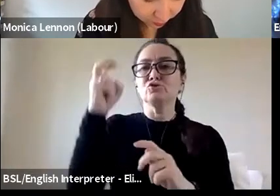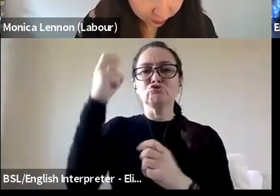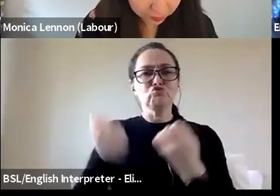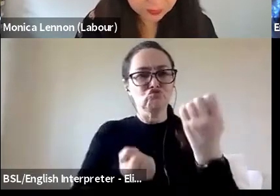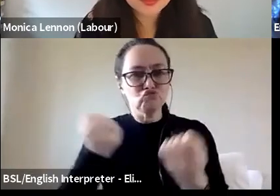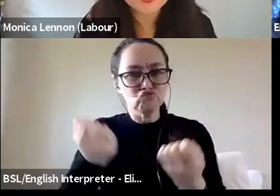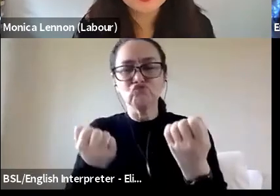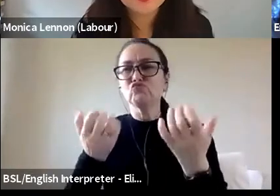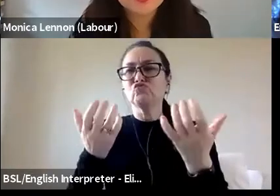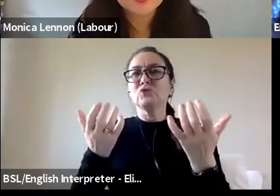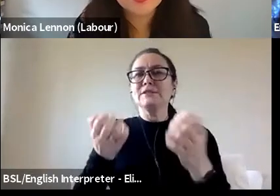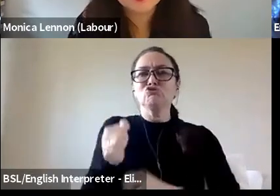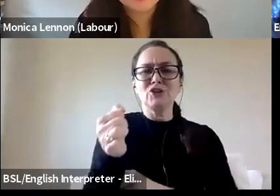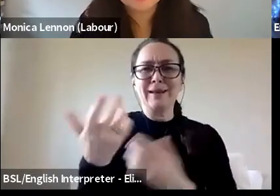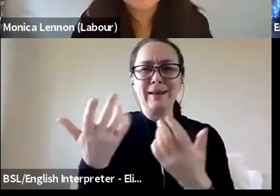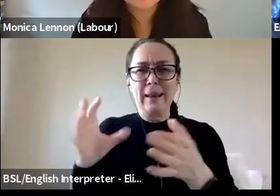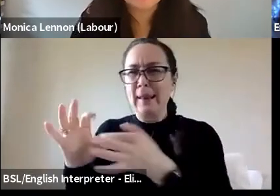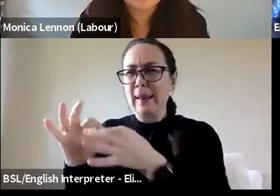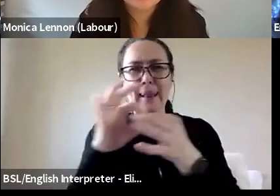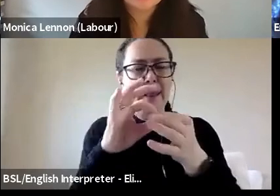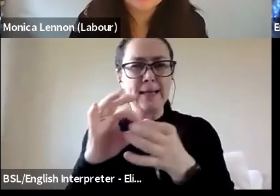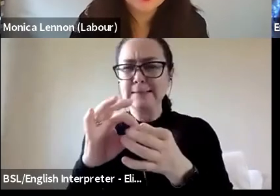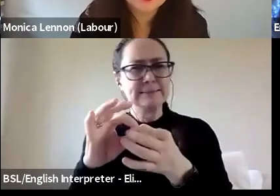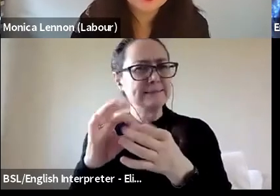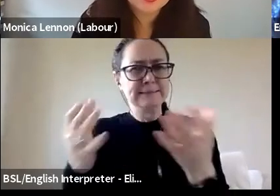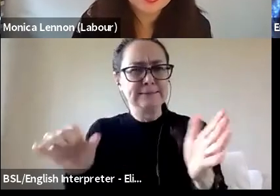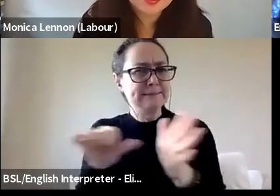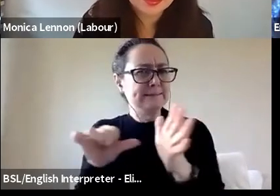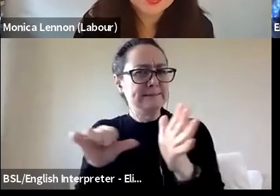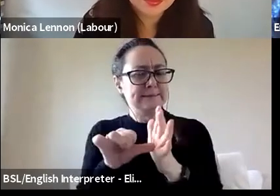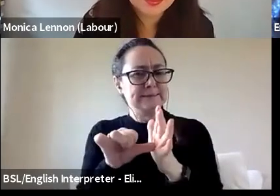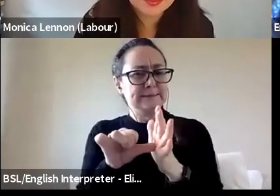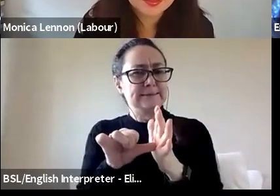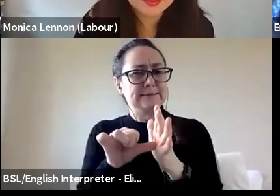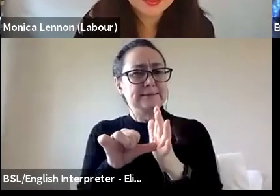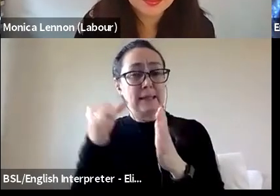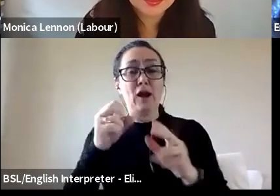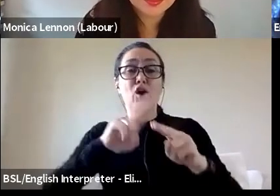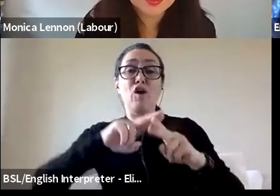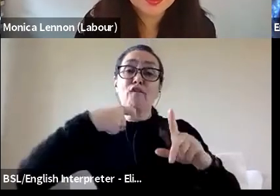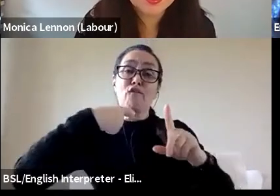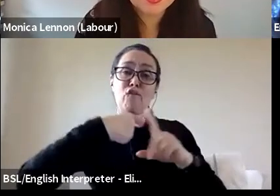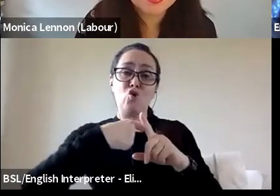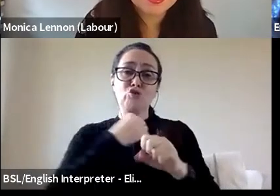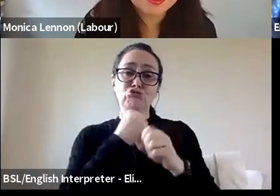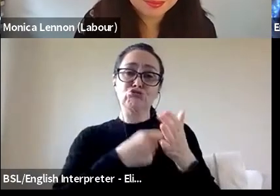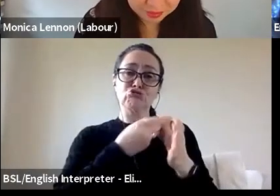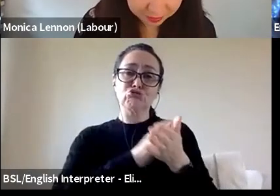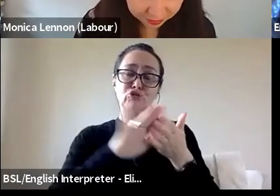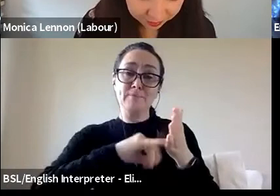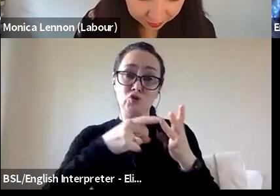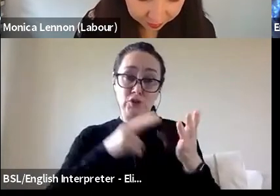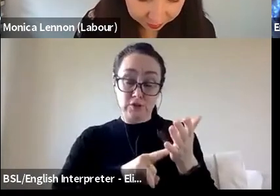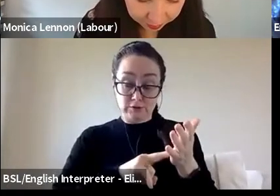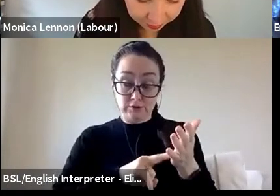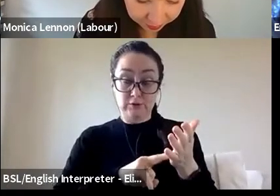The wheelchair accessible transition between Falkirk Grahamston station and the nearest bus stop